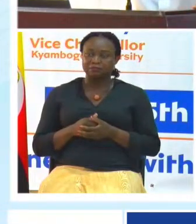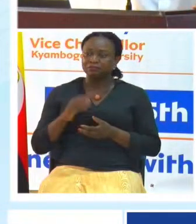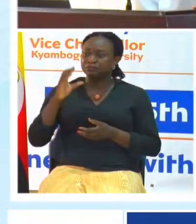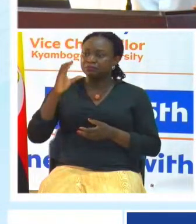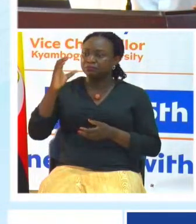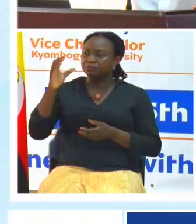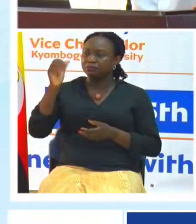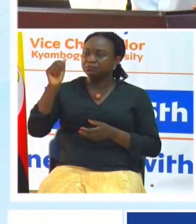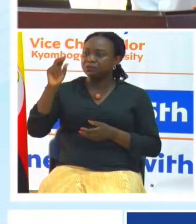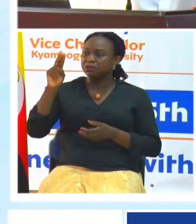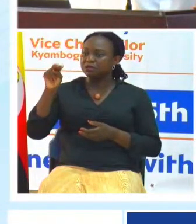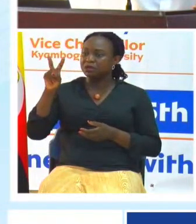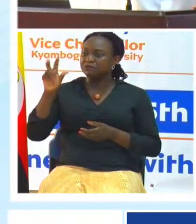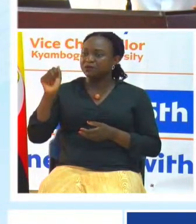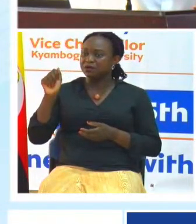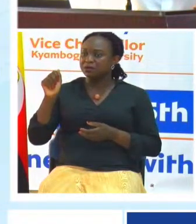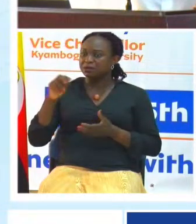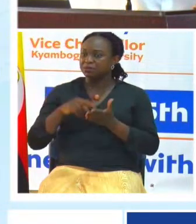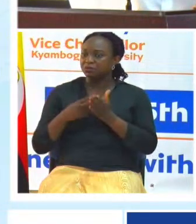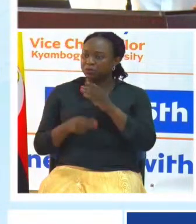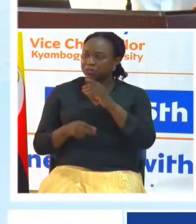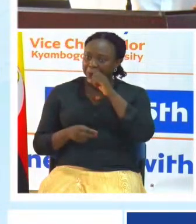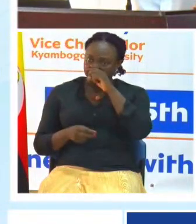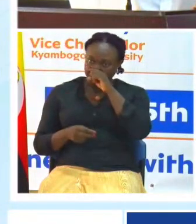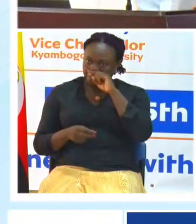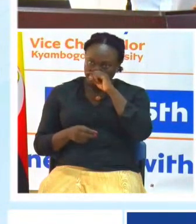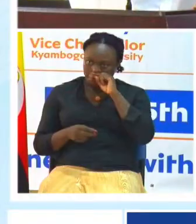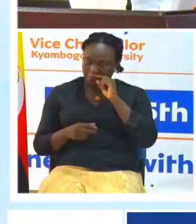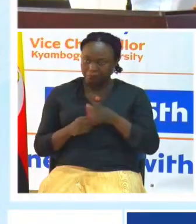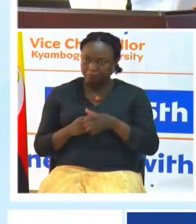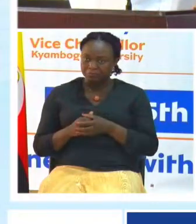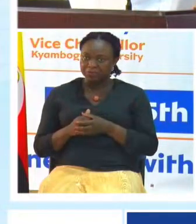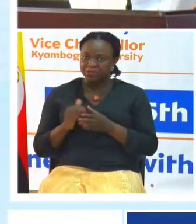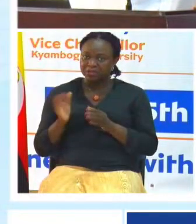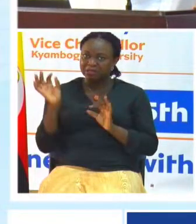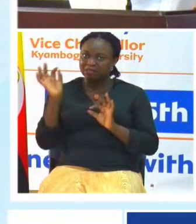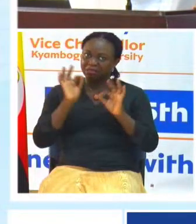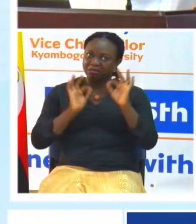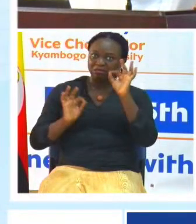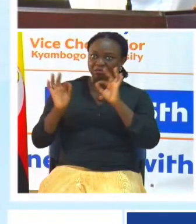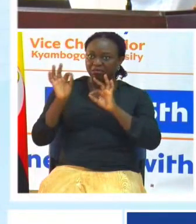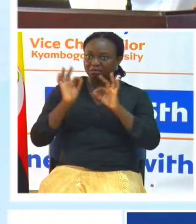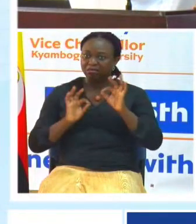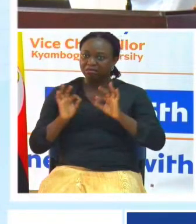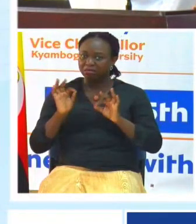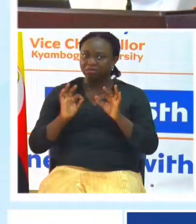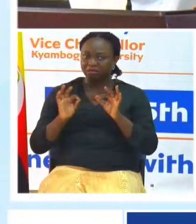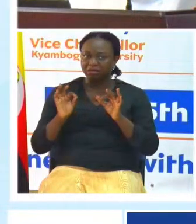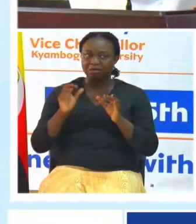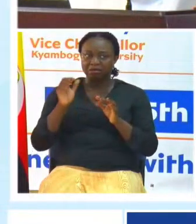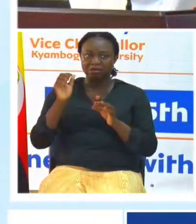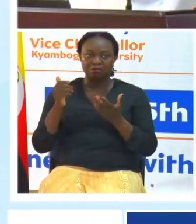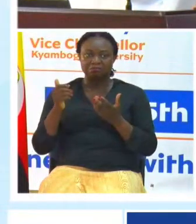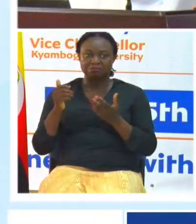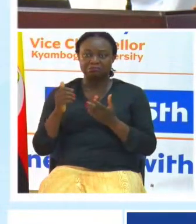is? Canva. It's a graphic designing platform. Anyone?